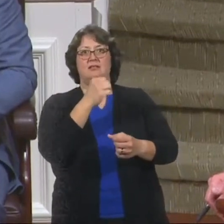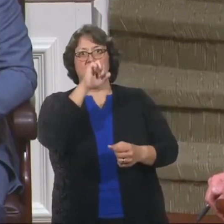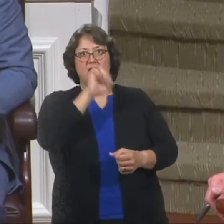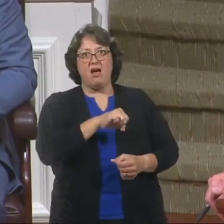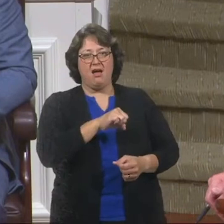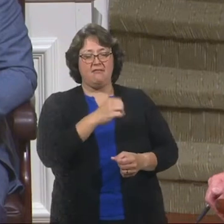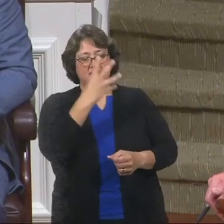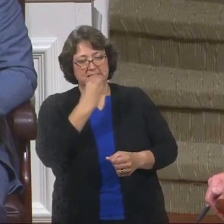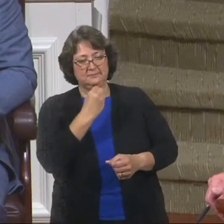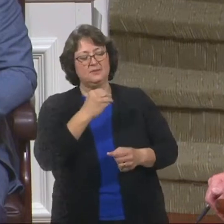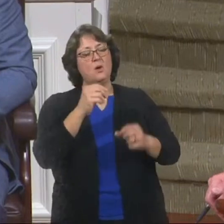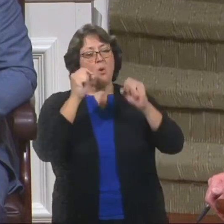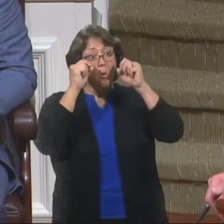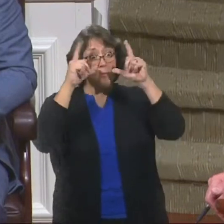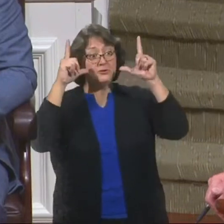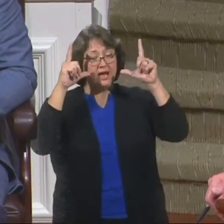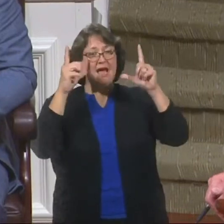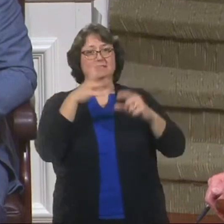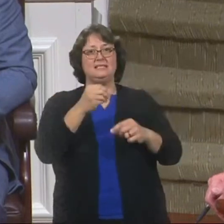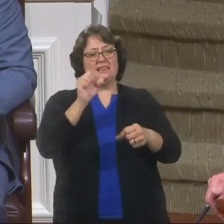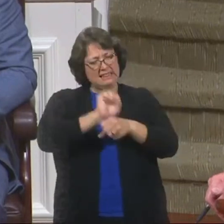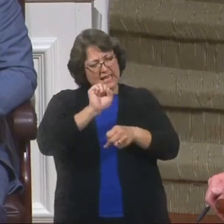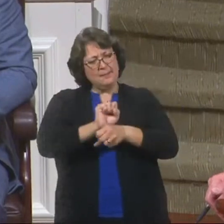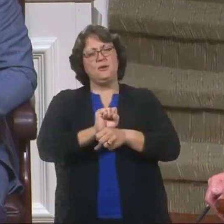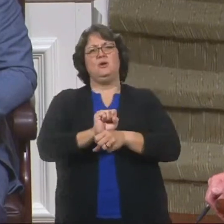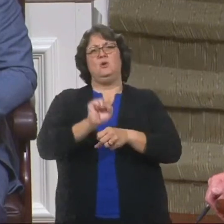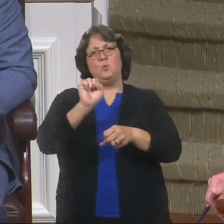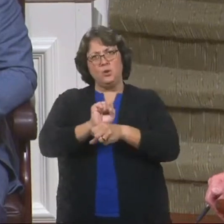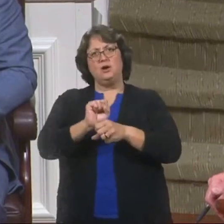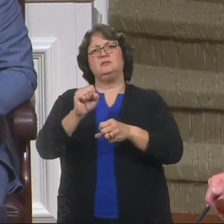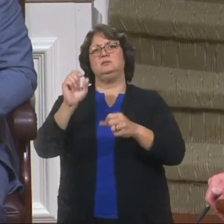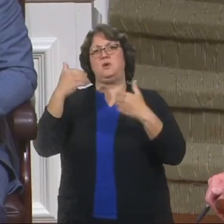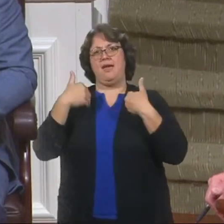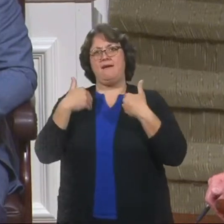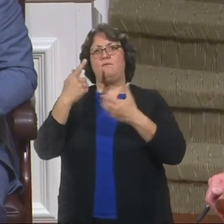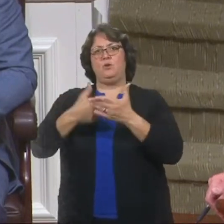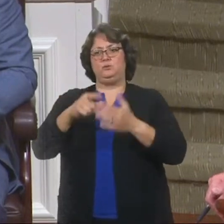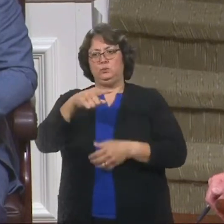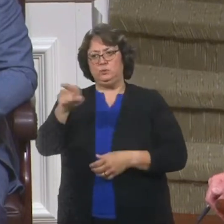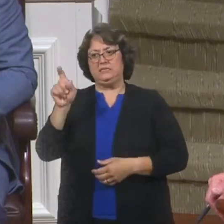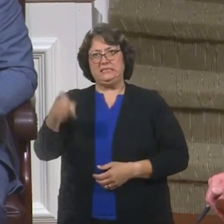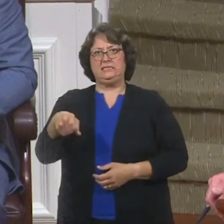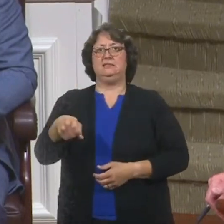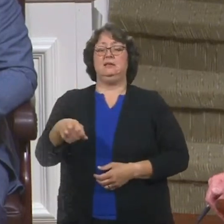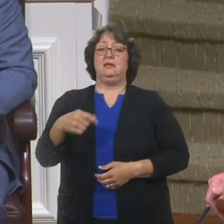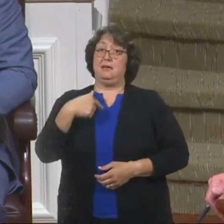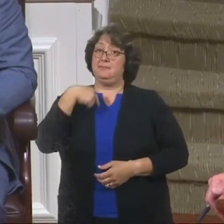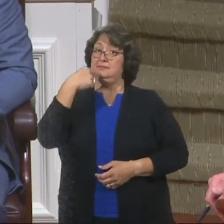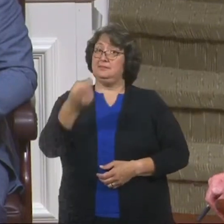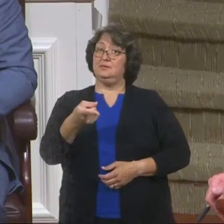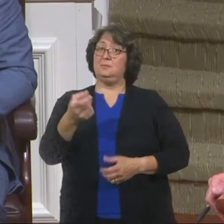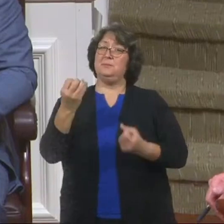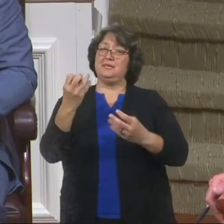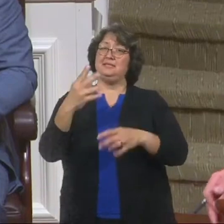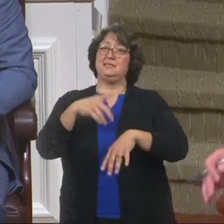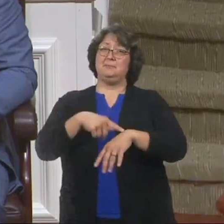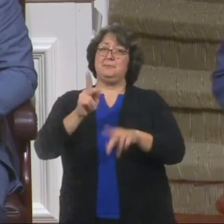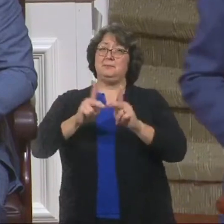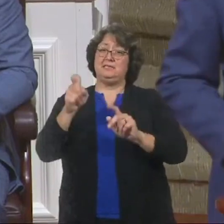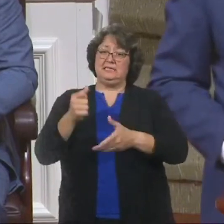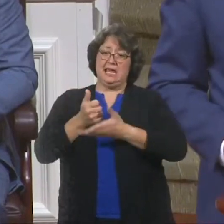your eyes and labor and work so you'll have what you need. And boy, I tell you what, the reason oftentimes people need